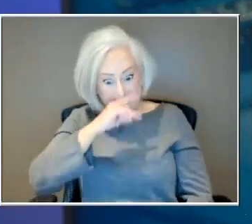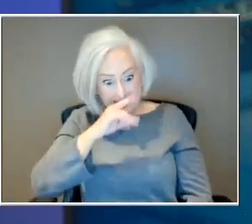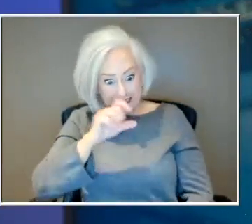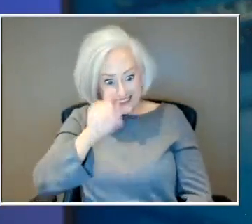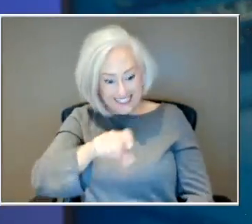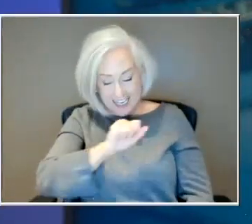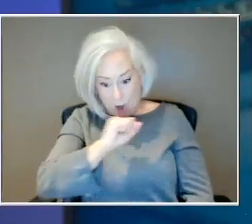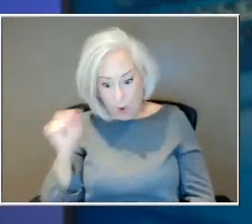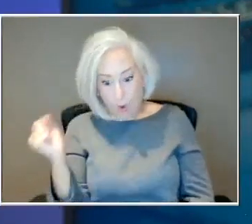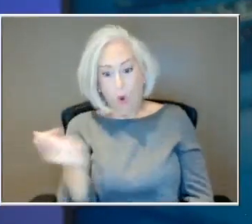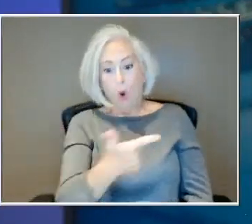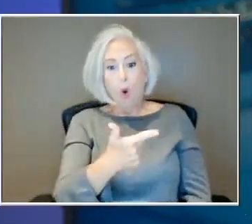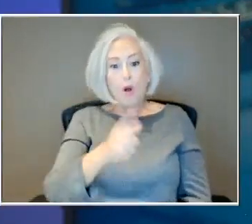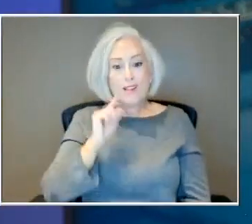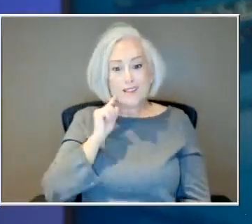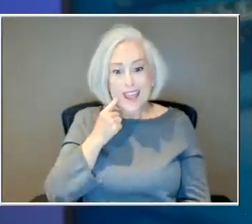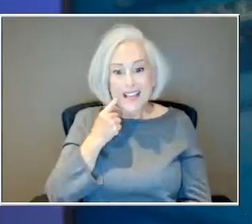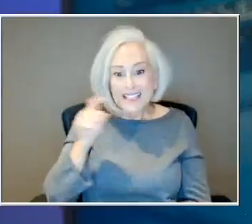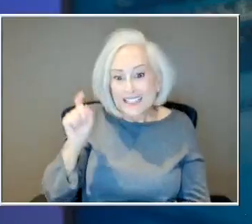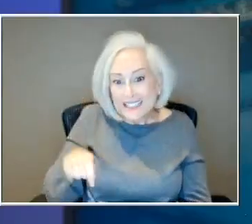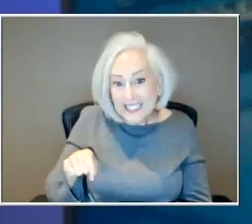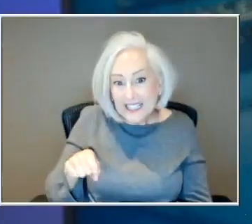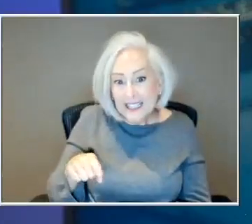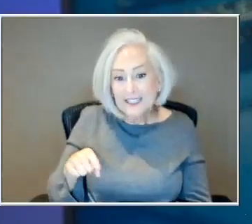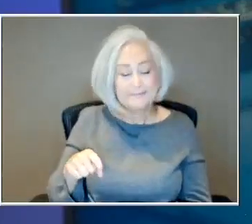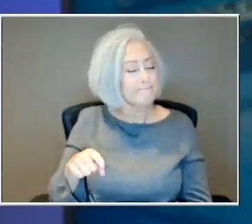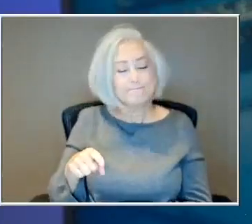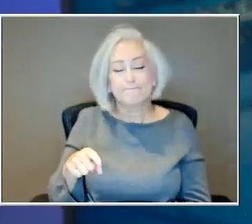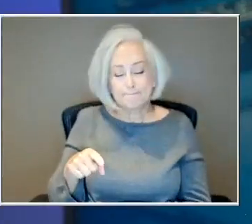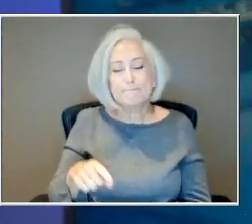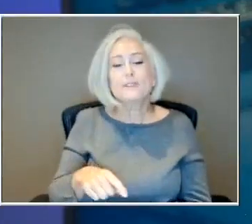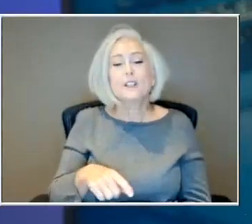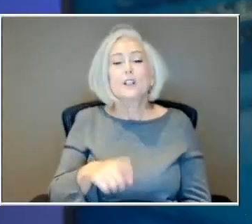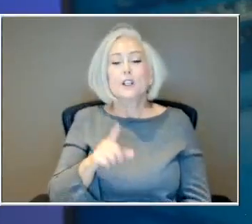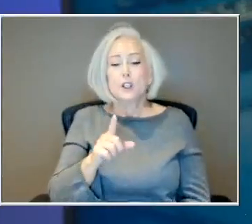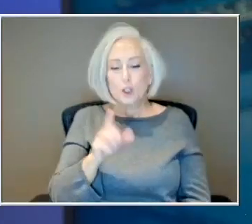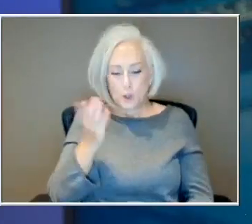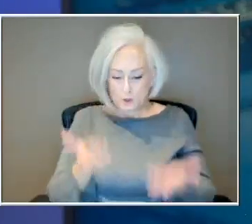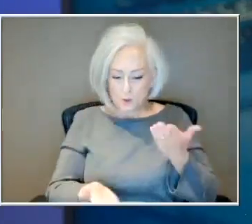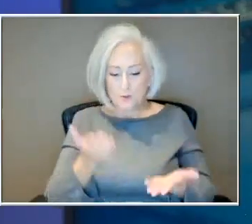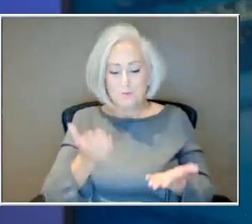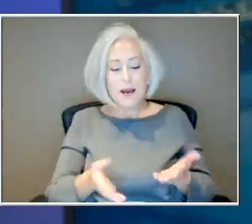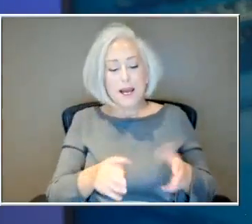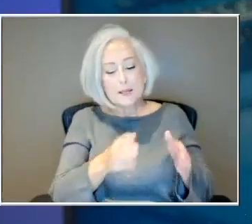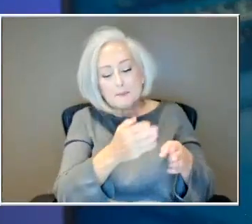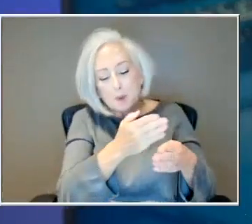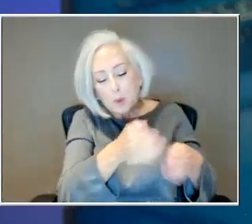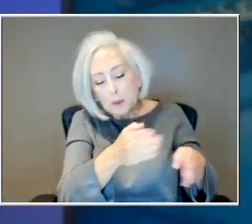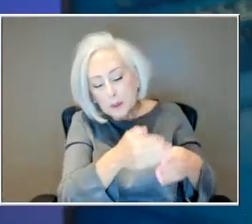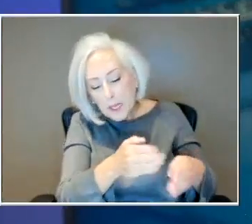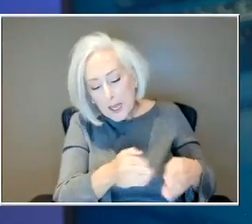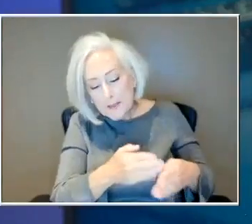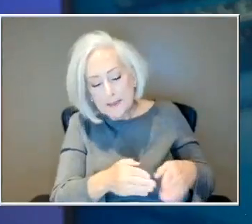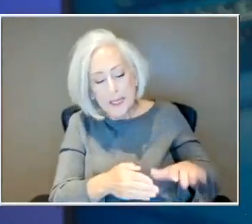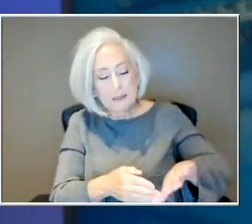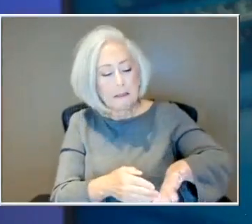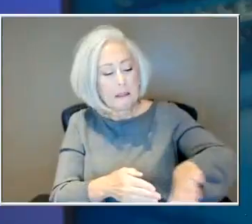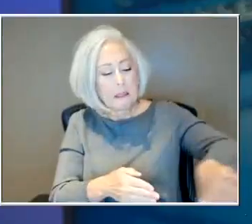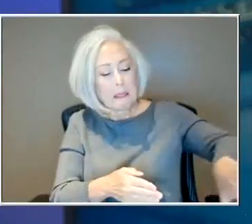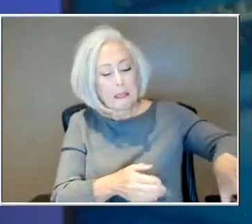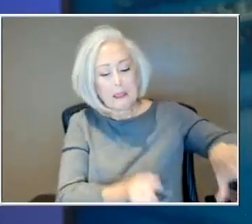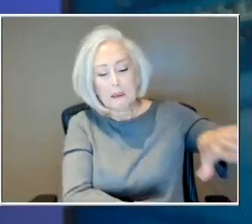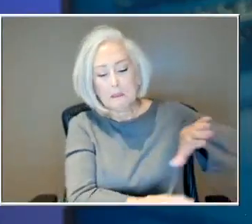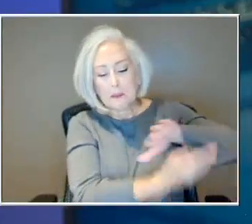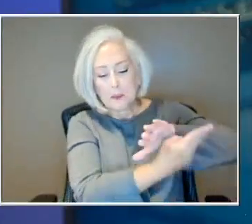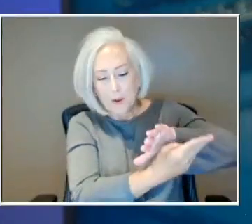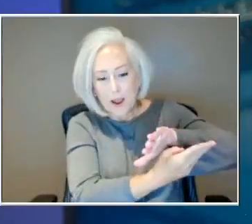that that candy is able to be kind of like gone through as the parent and making sure, hey, like, we do not need this much candy around,